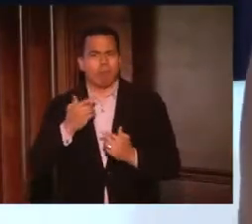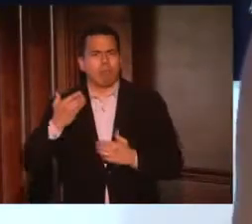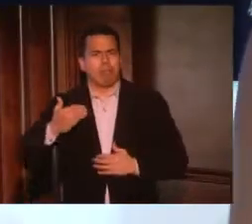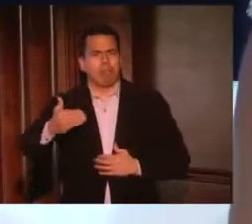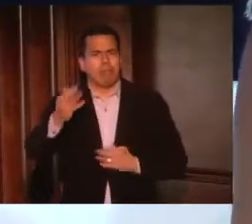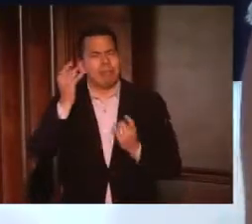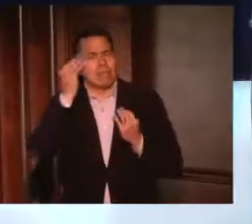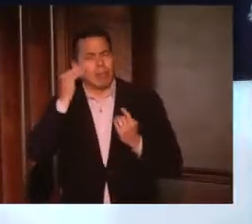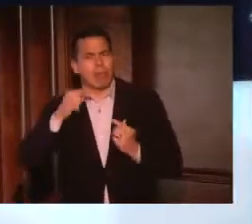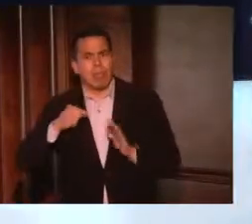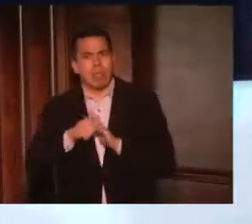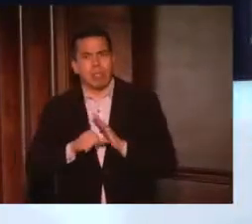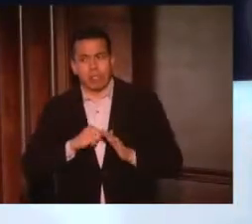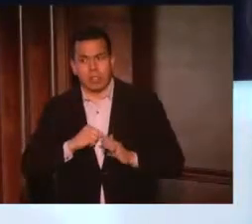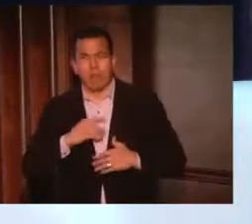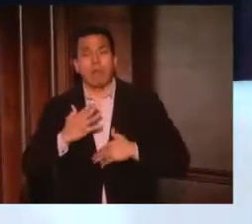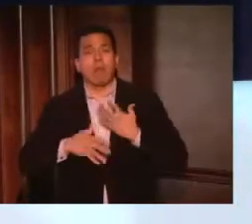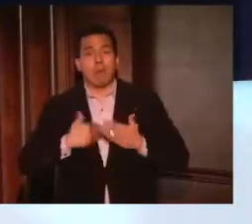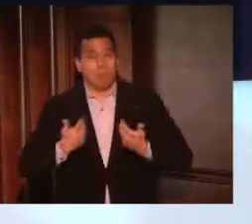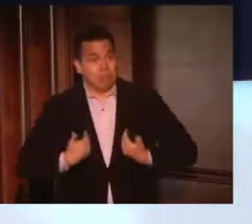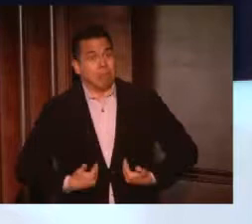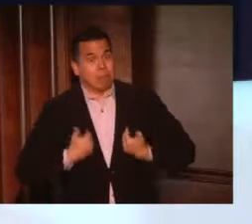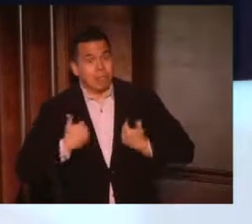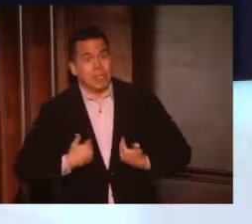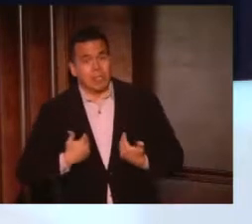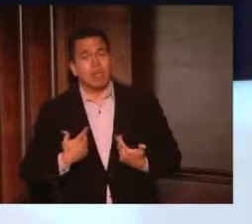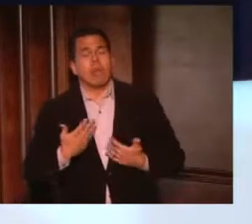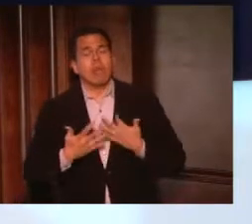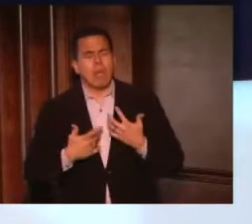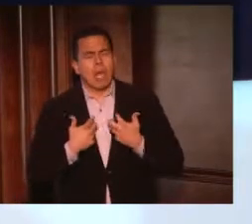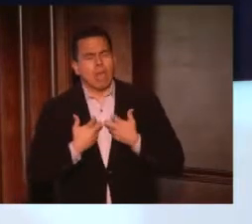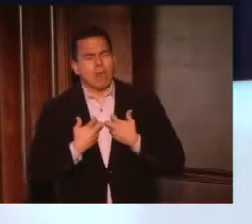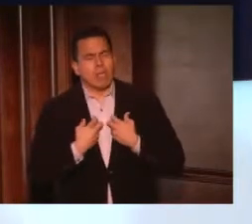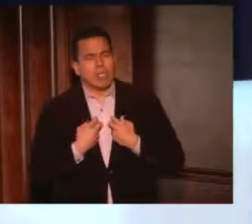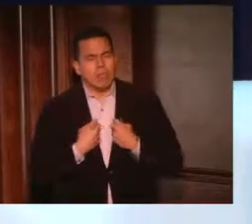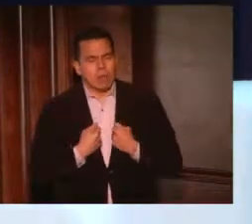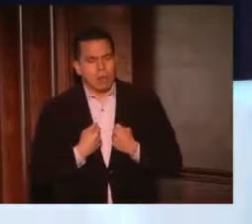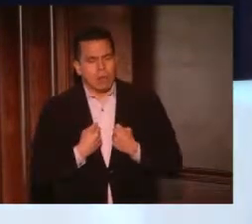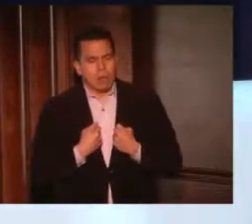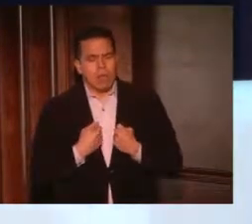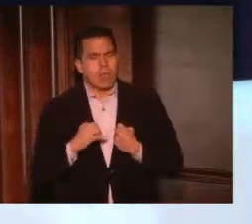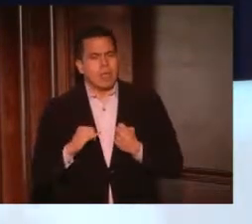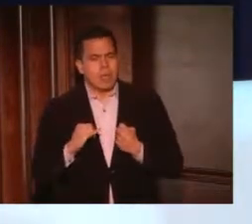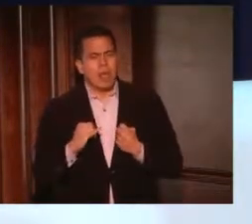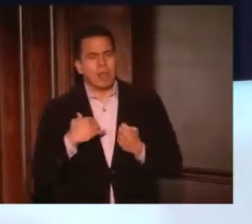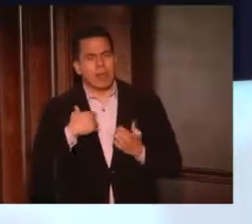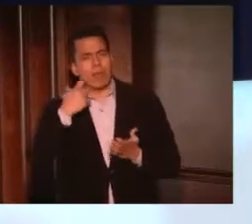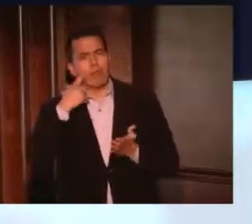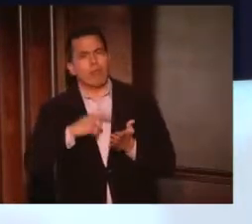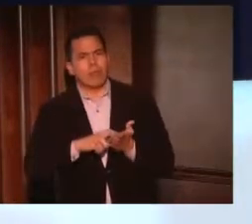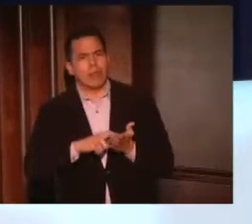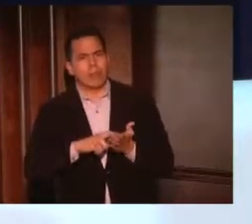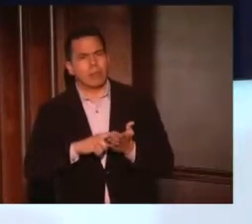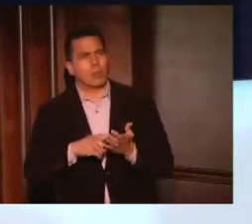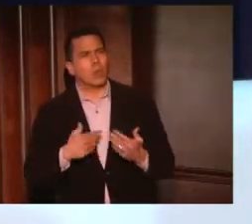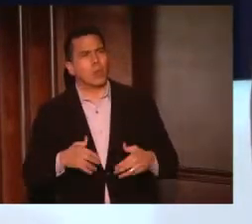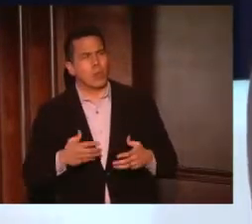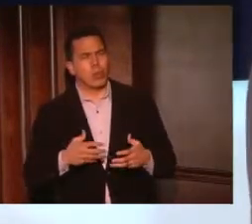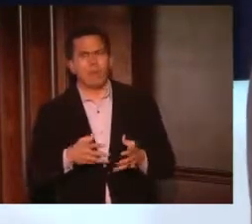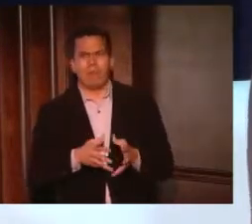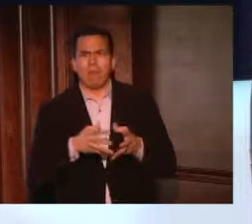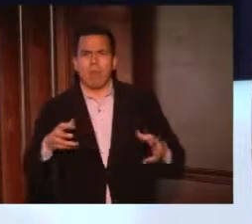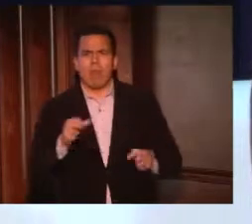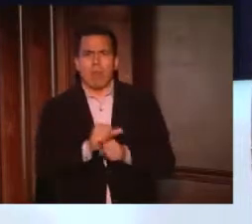amount of support, though, I recovered and started to realize that there's so much we need to do all around the world. Mental